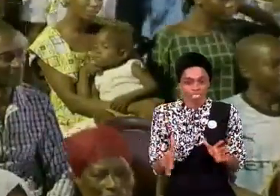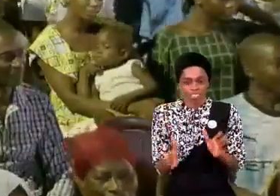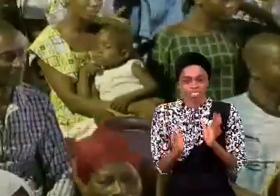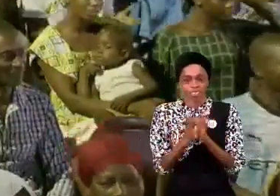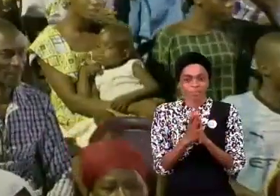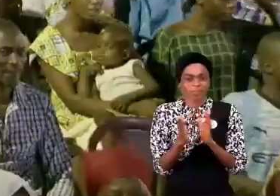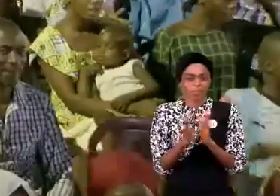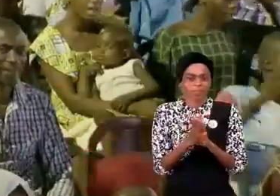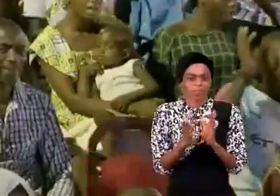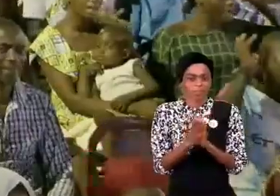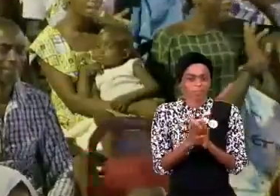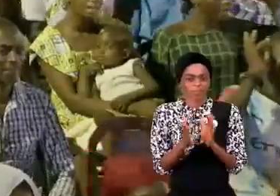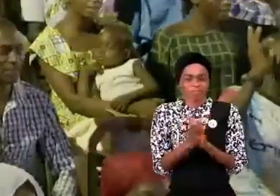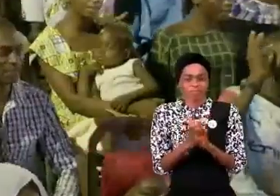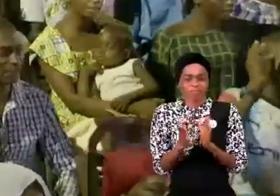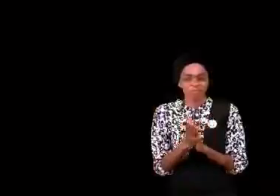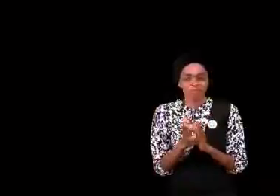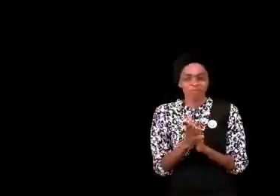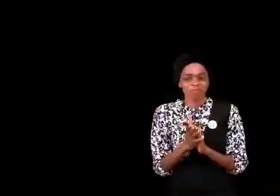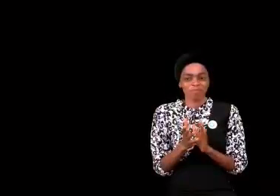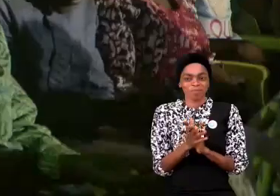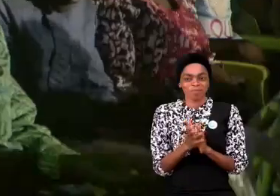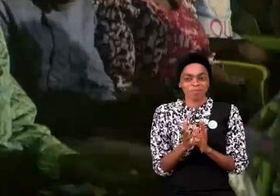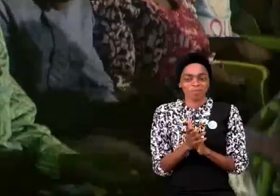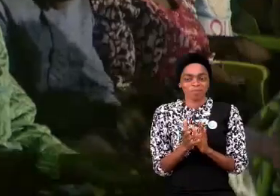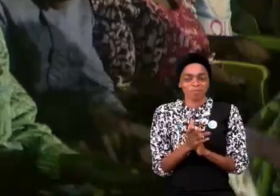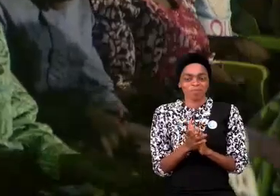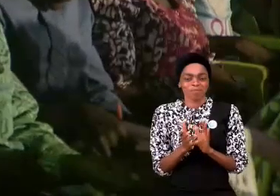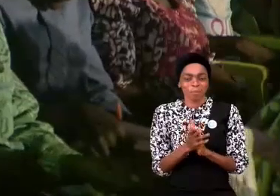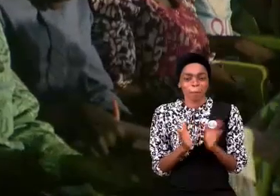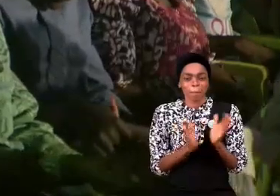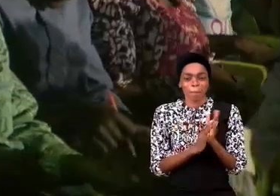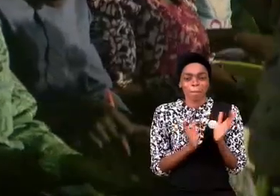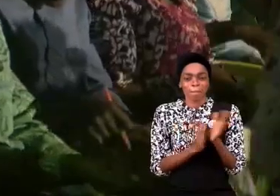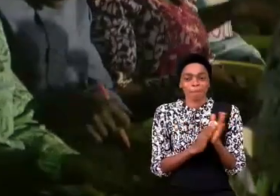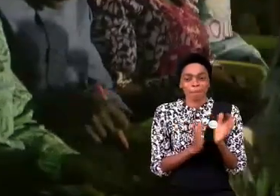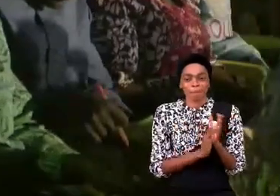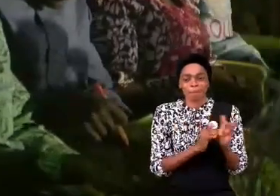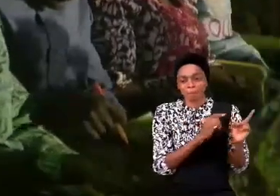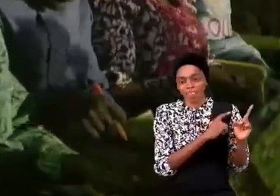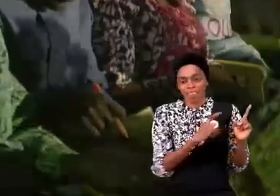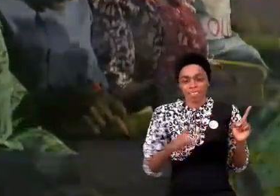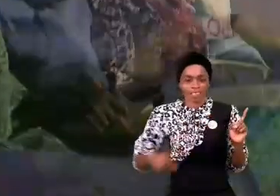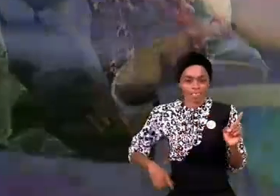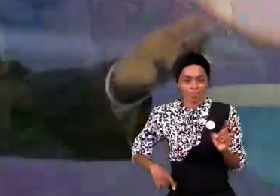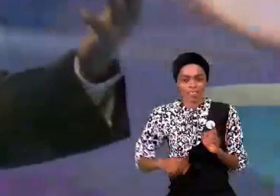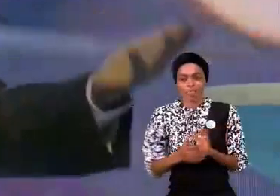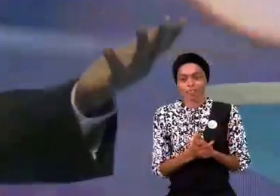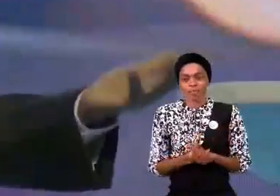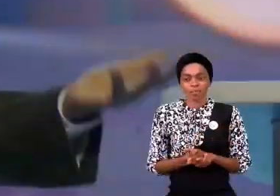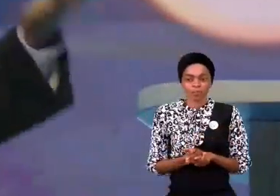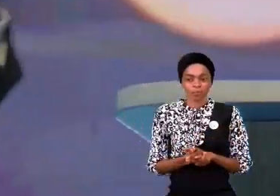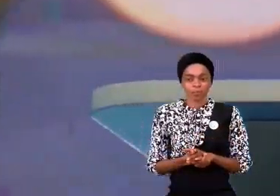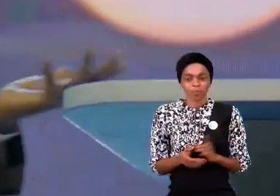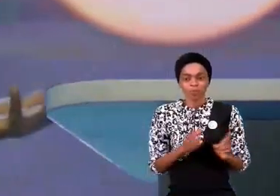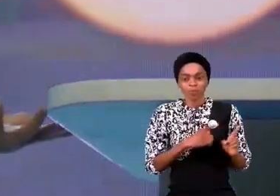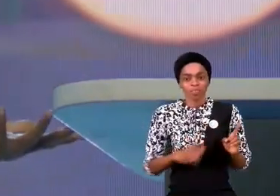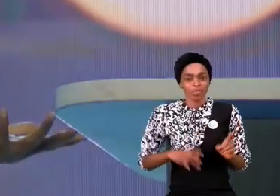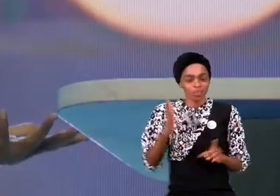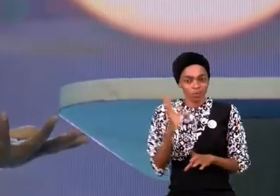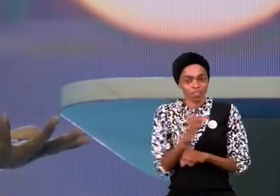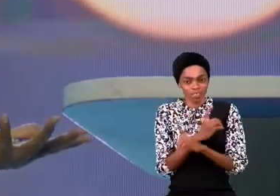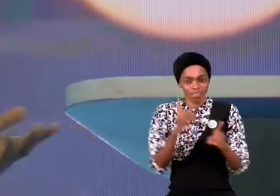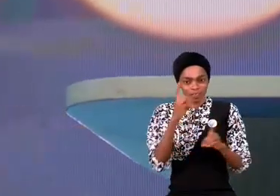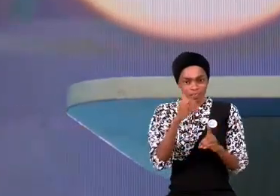Praise the Lord. Hallelujah. The Lord will deliver you. Amen. God is not